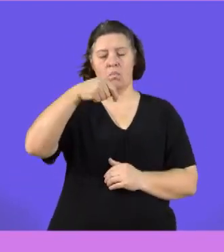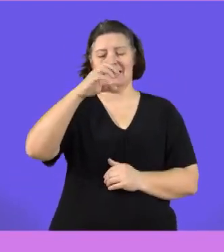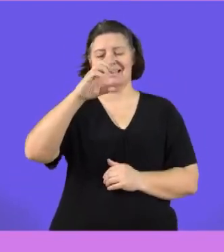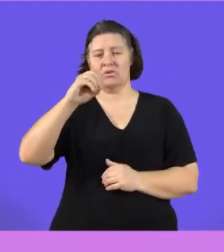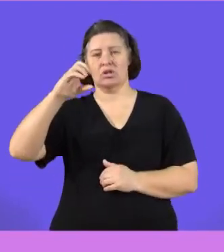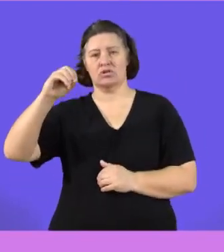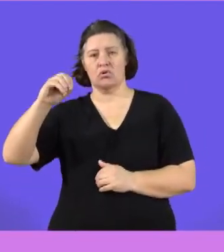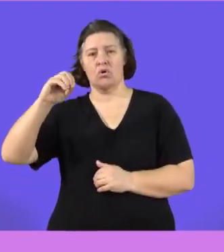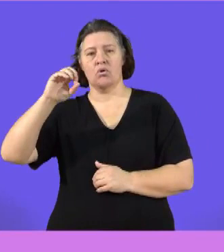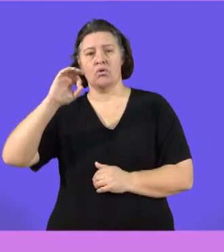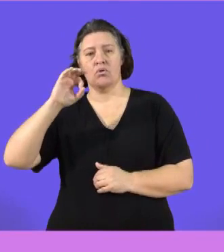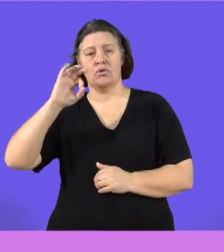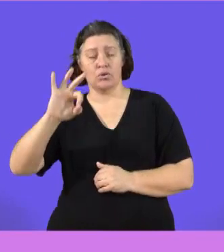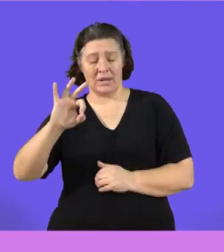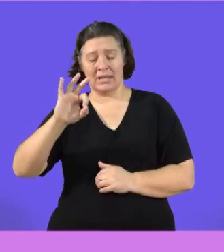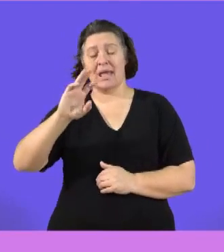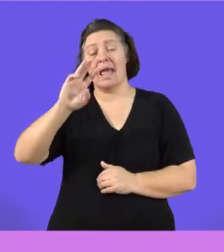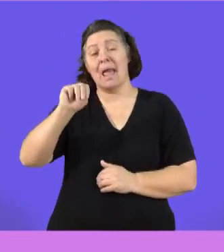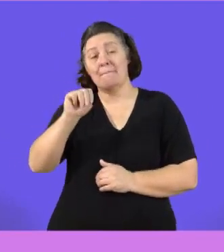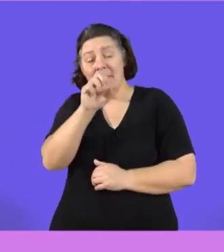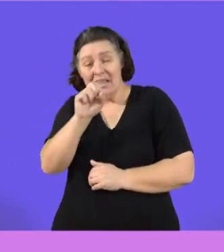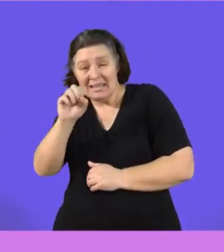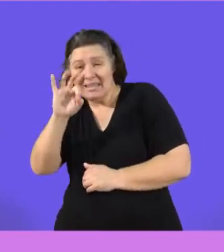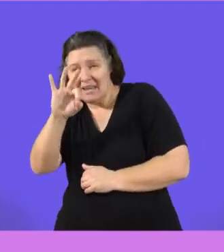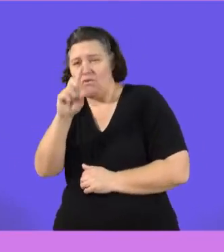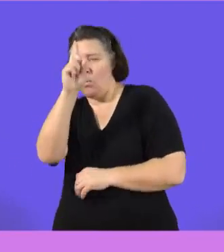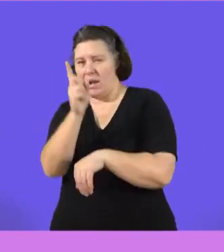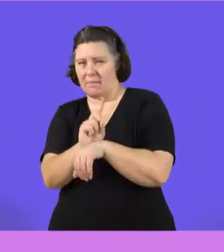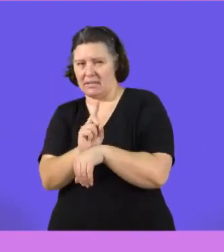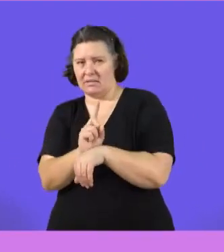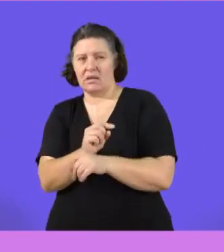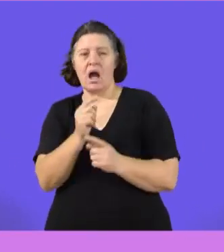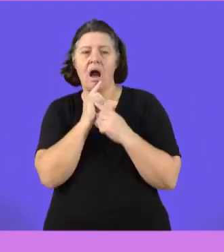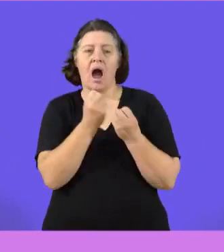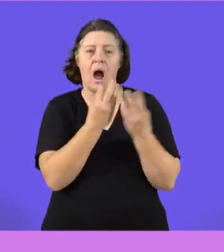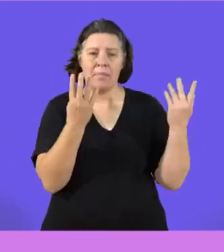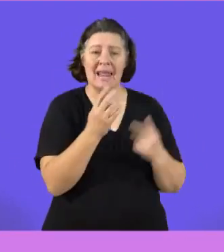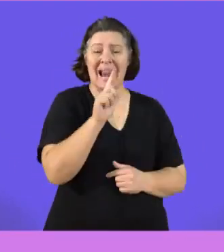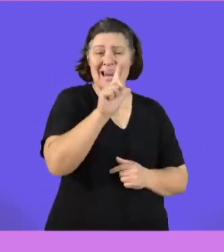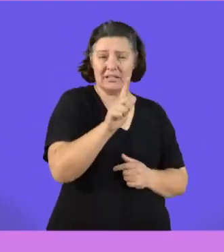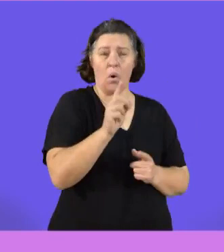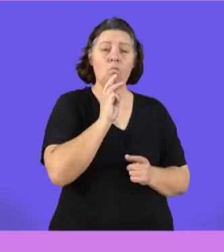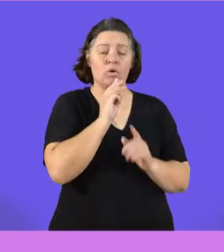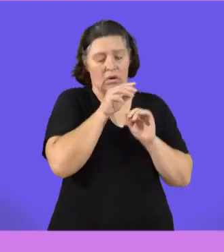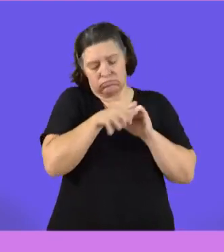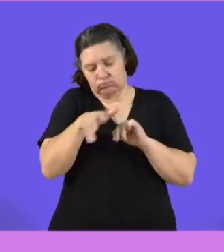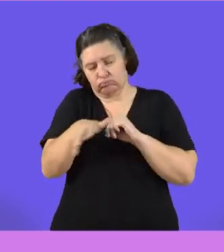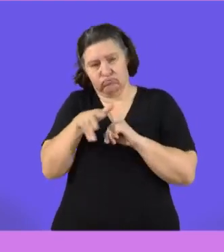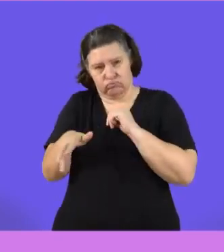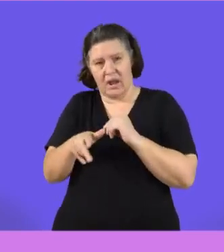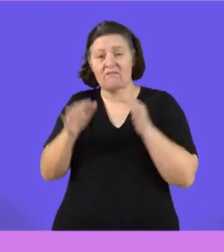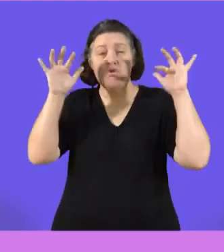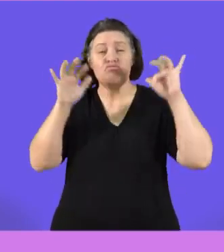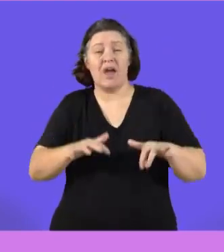0.03 cubic meters per minute. Right? Calculate how many liters of water will run off his roof if it